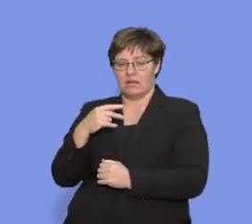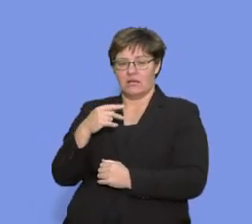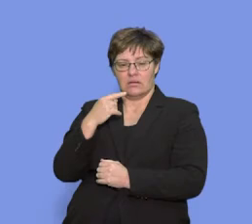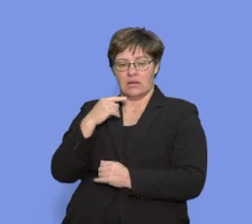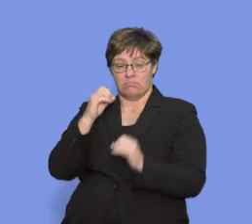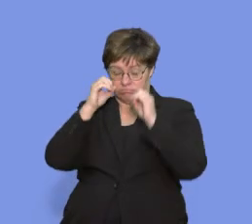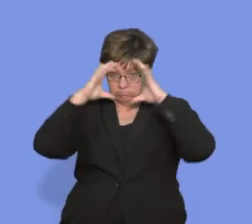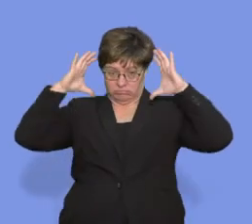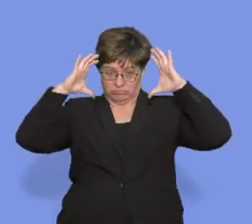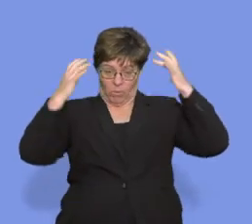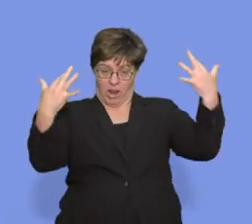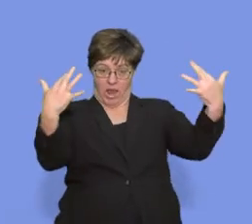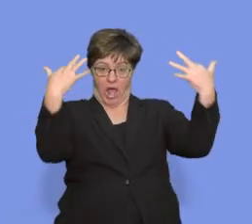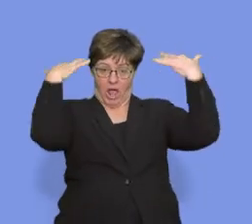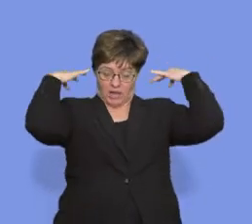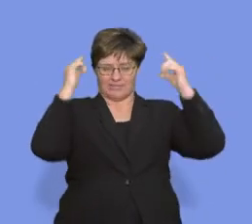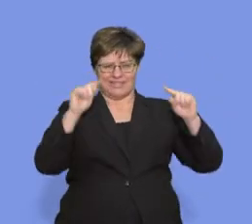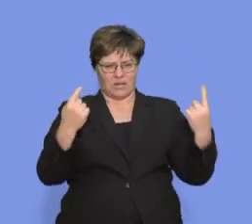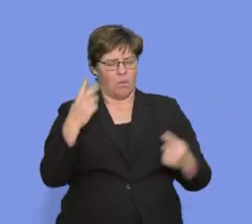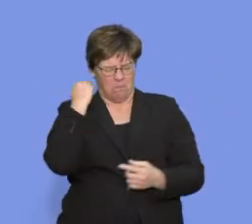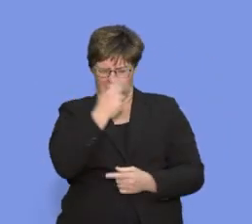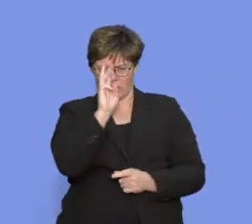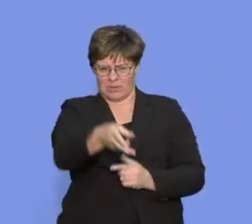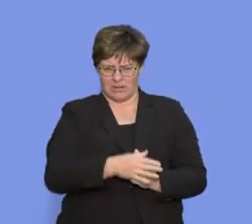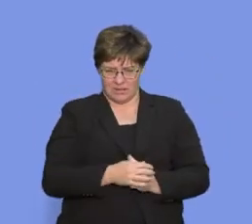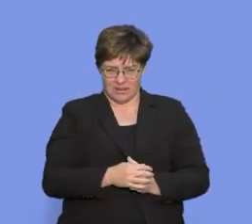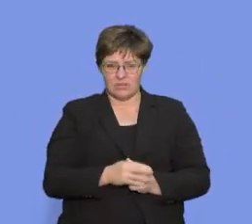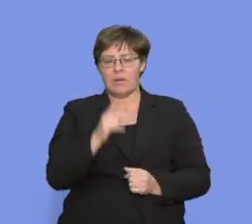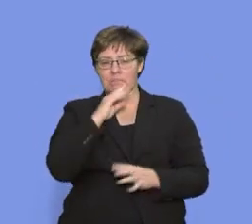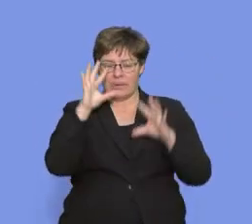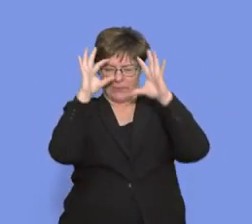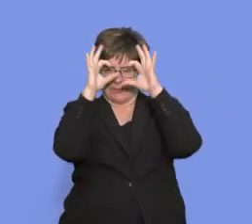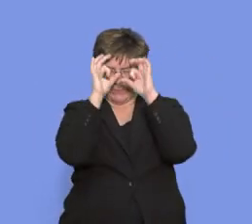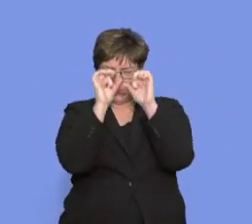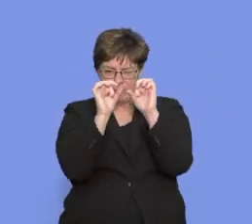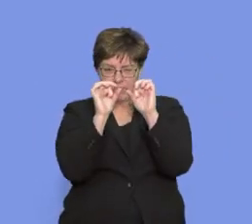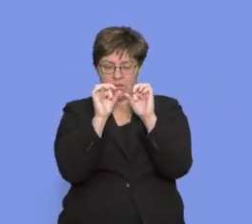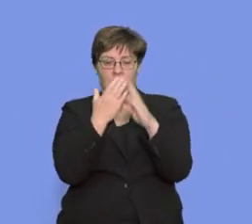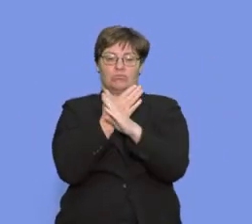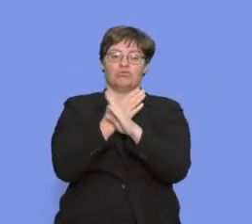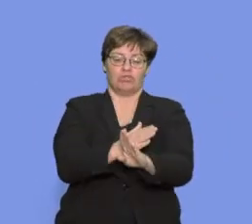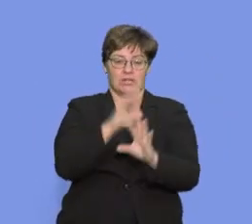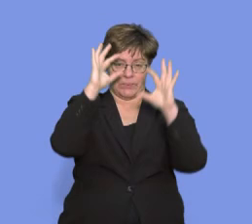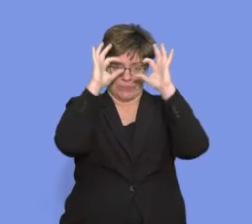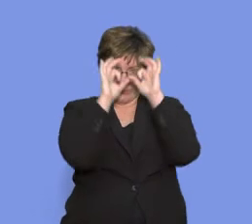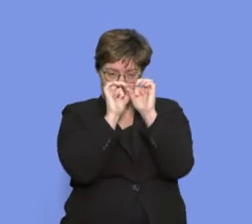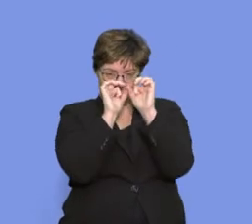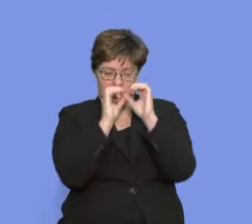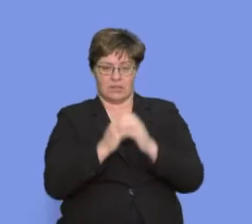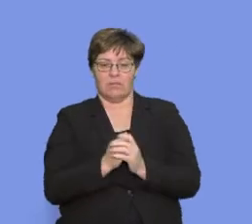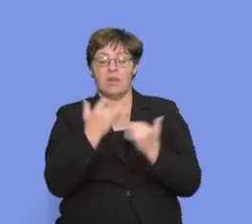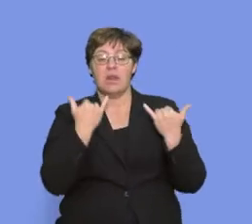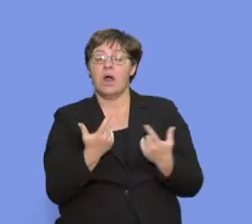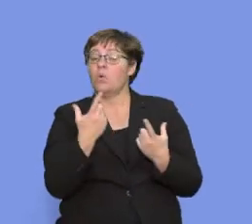can't have big pupils because it's bright, it's going to blind you. So you need smaller pupils, constricted pupils, right?